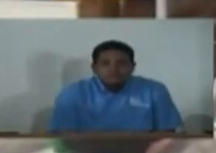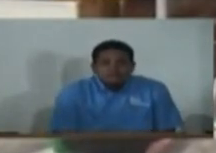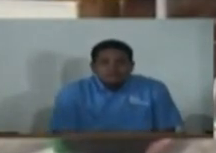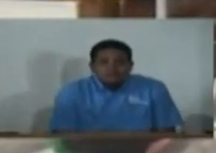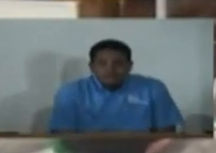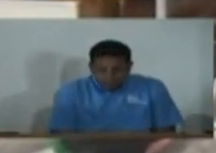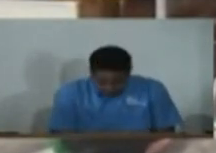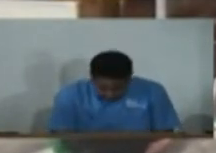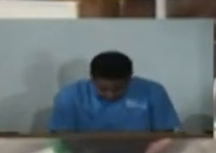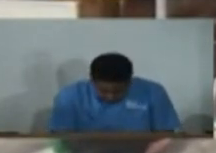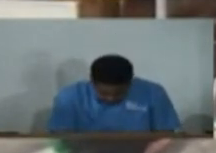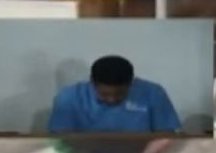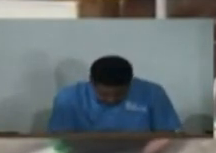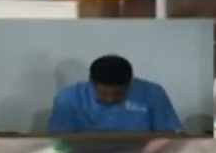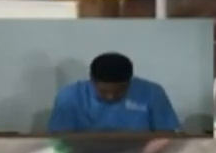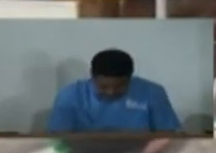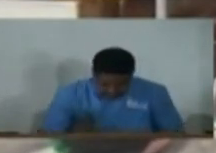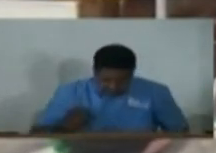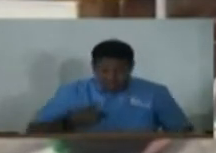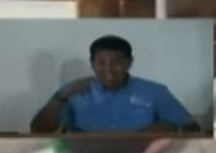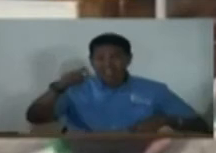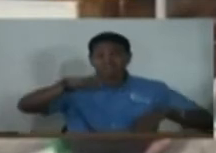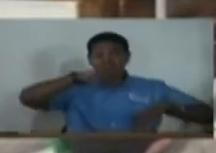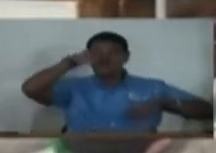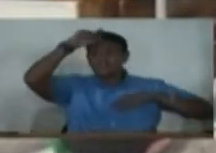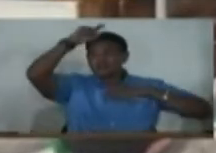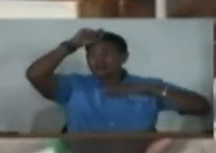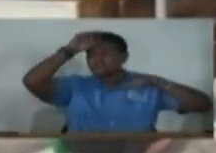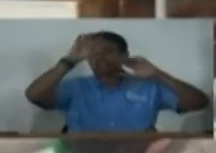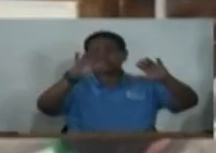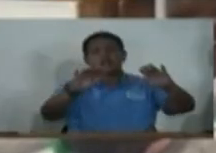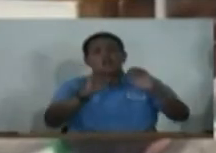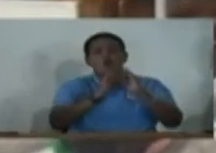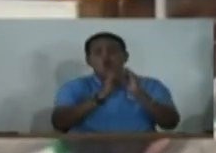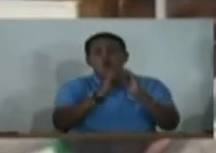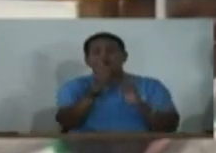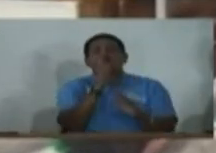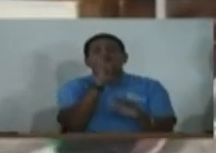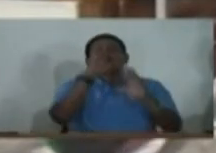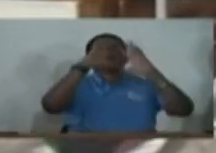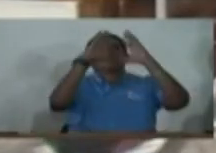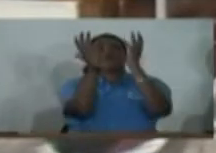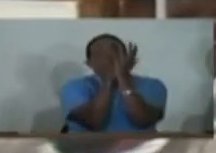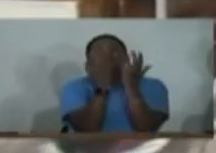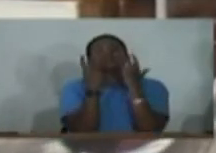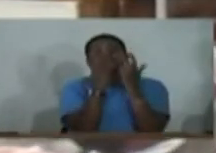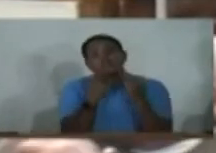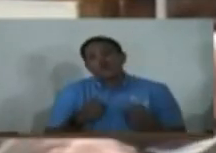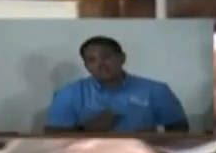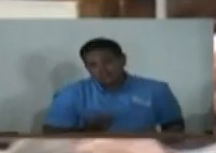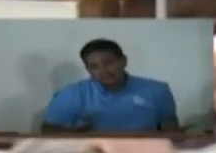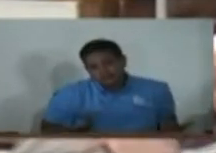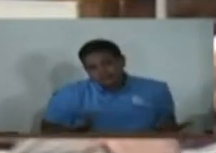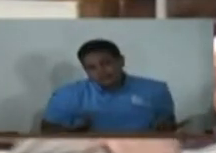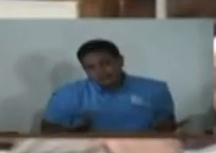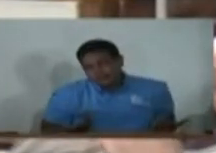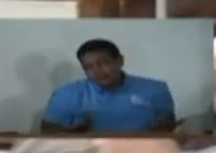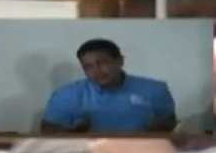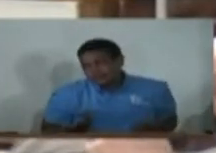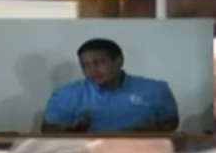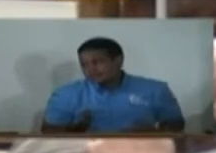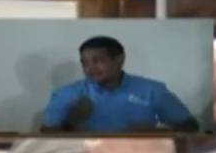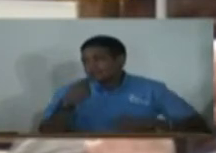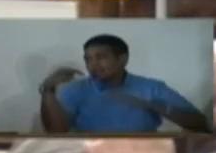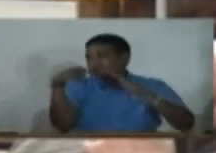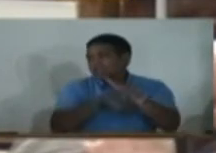Right? And we have to understand how the world sees us. The